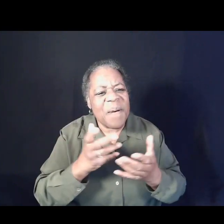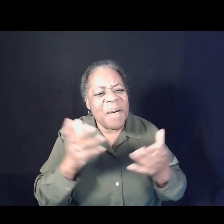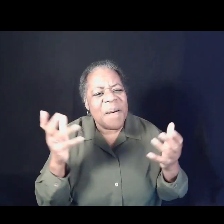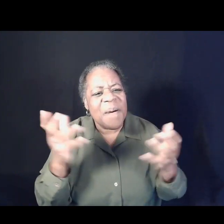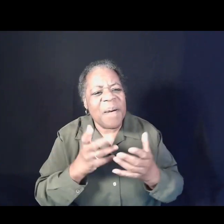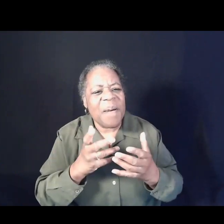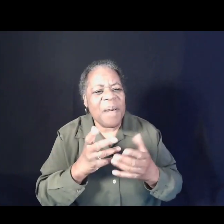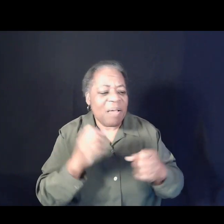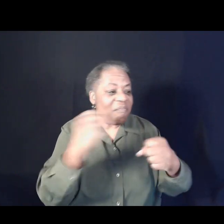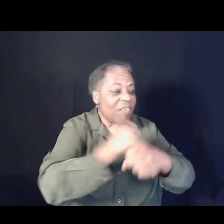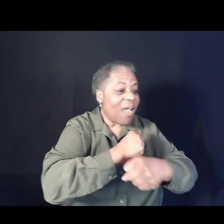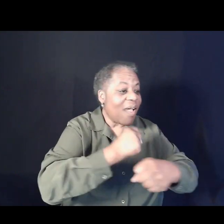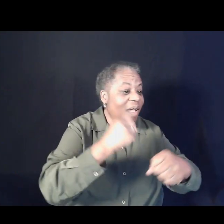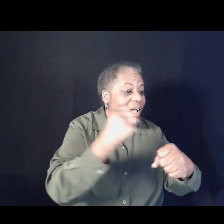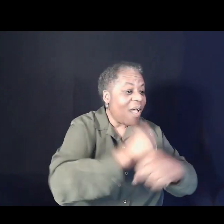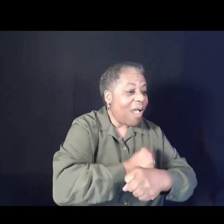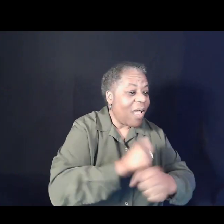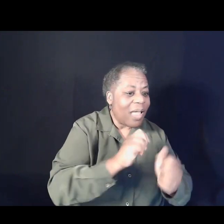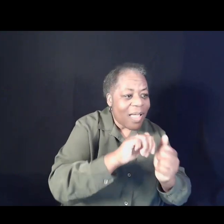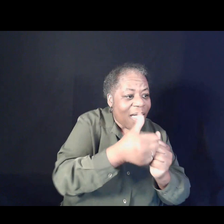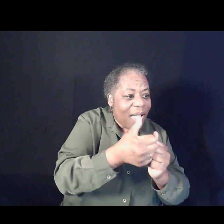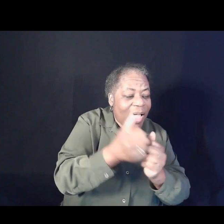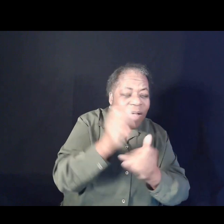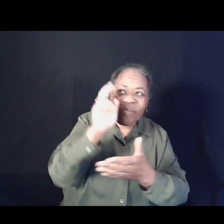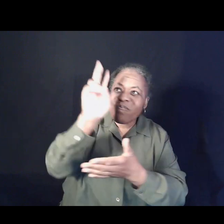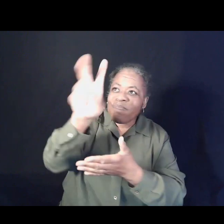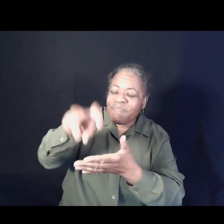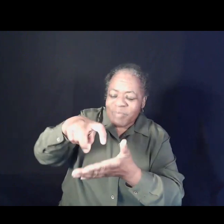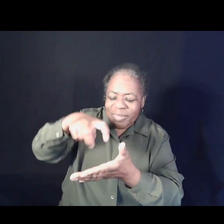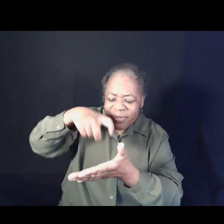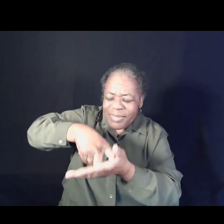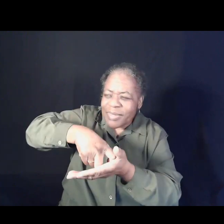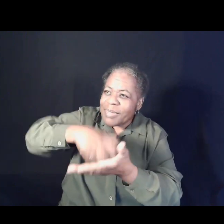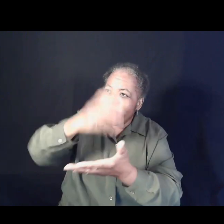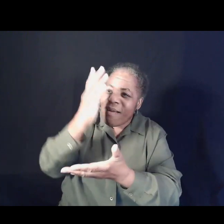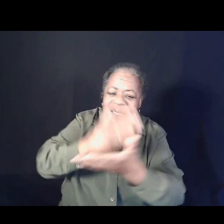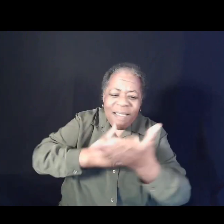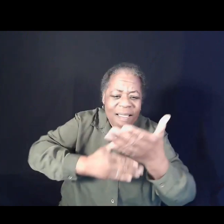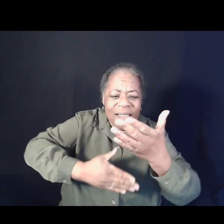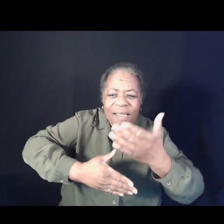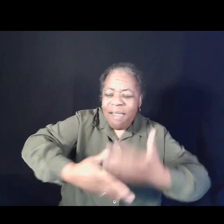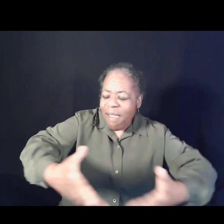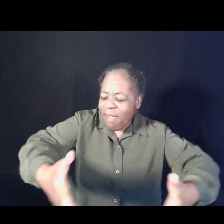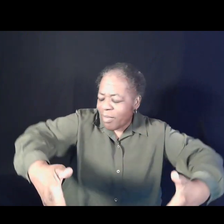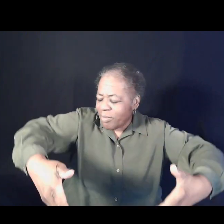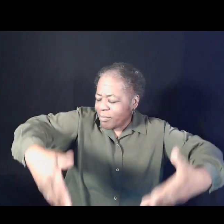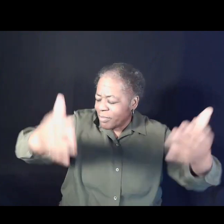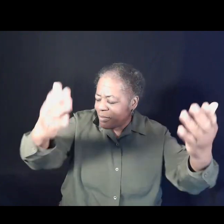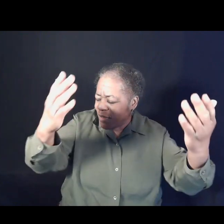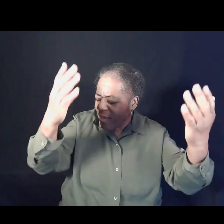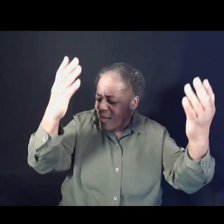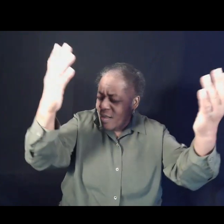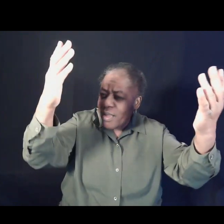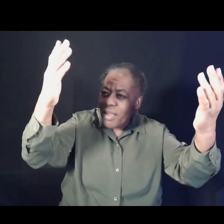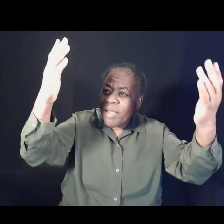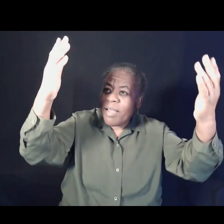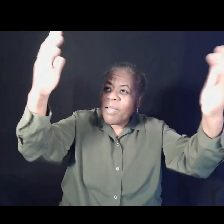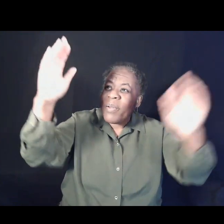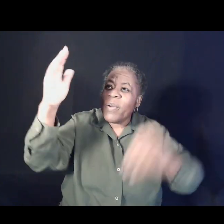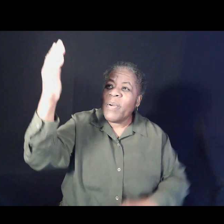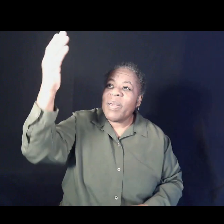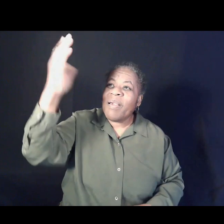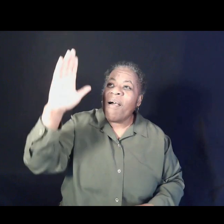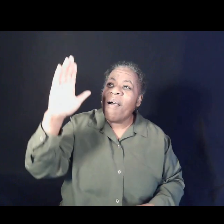So when I fight, I'll fight on my knees with my hands lifted high.